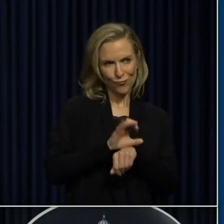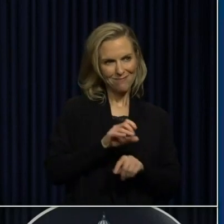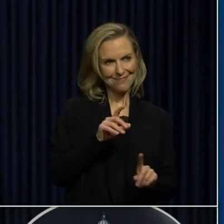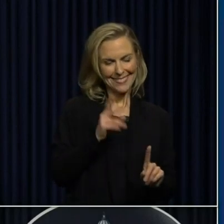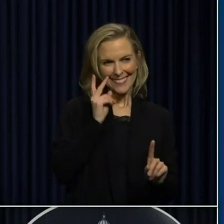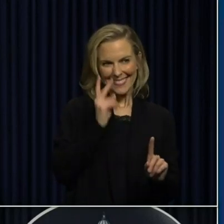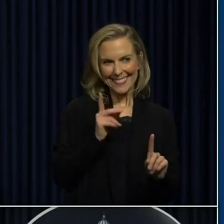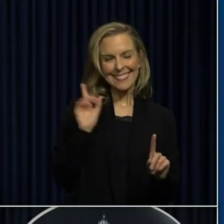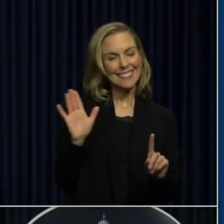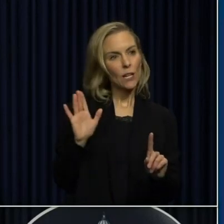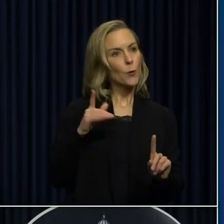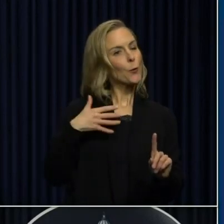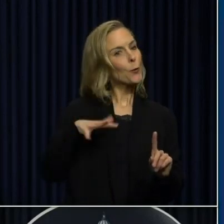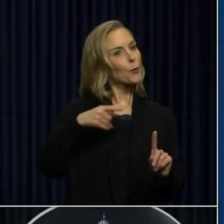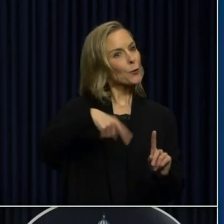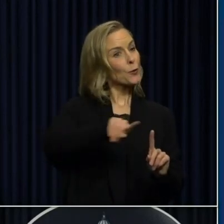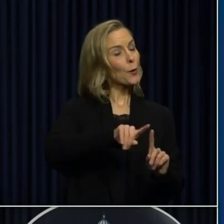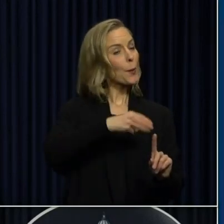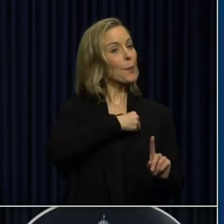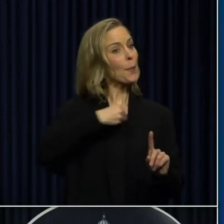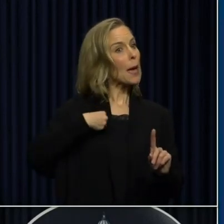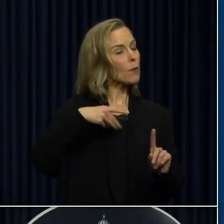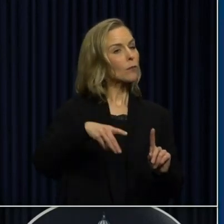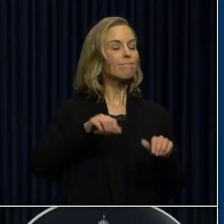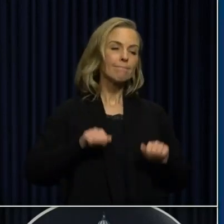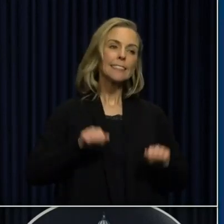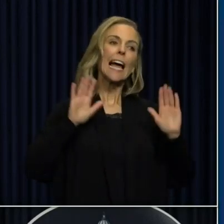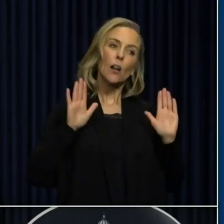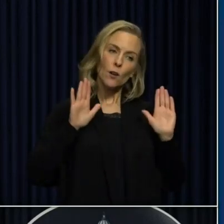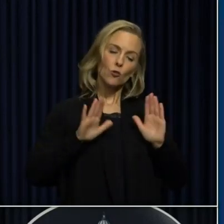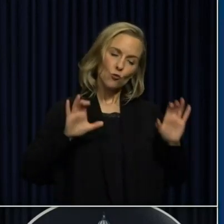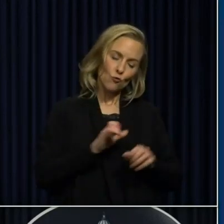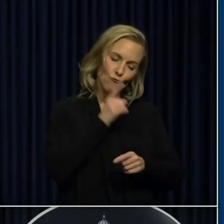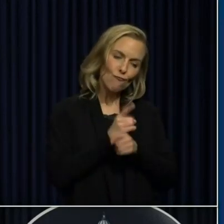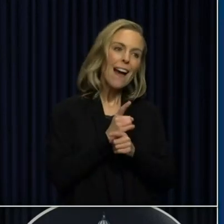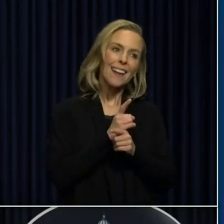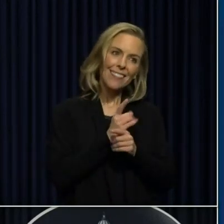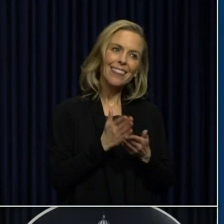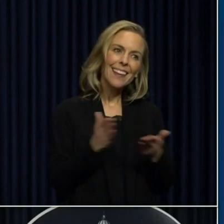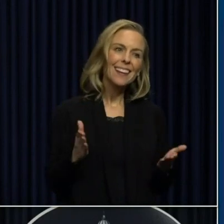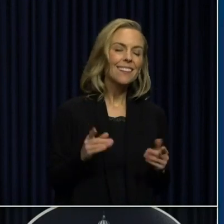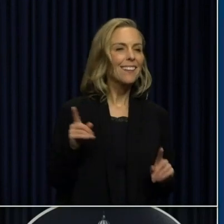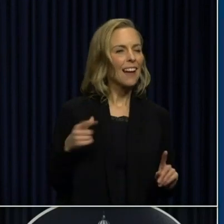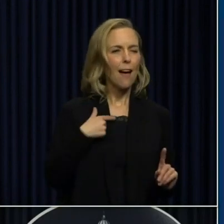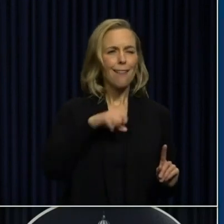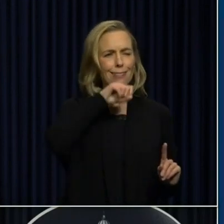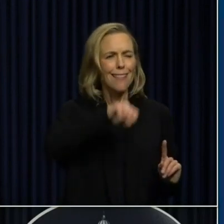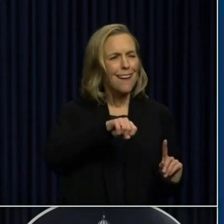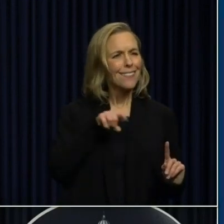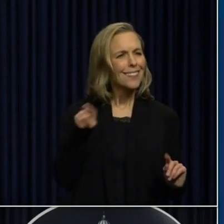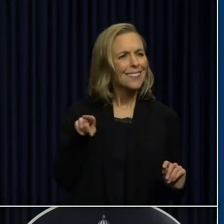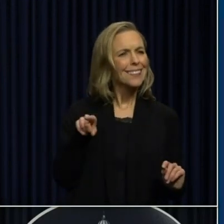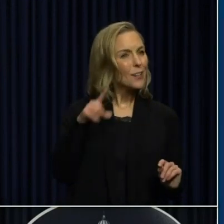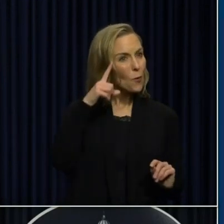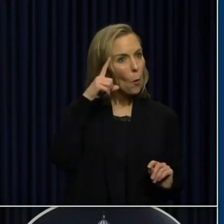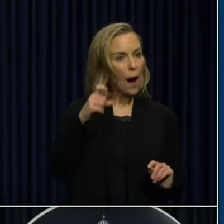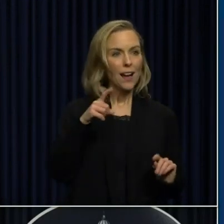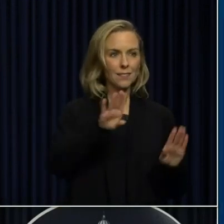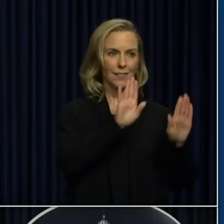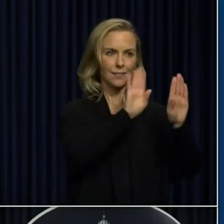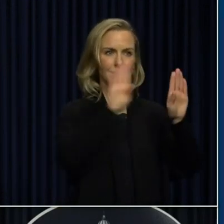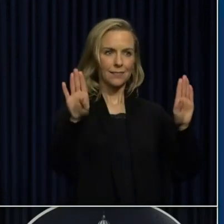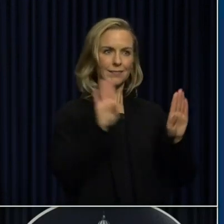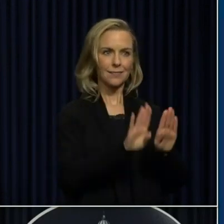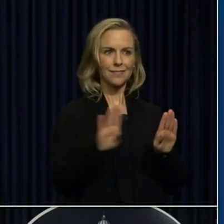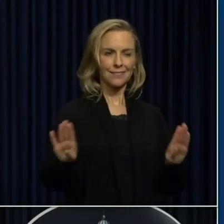congregations sacrificing to do the right thing. But I love this. They kind of laid out the photos of